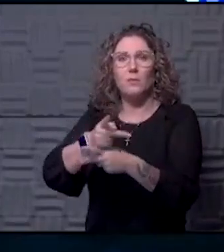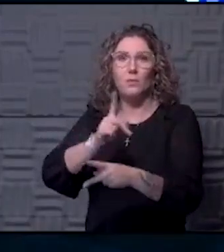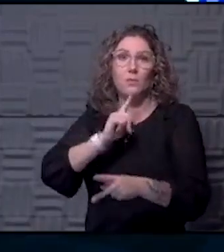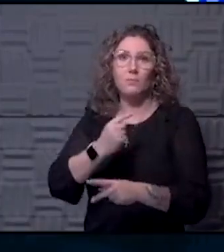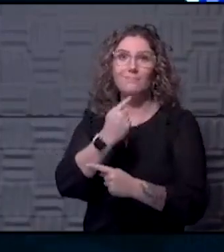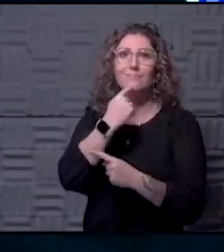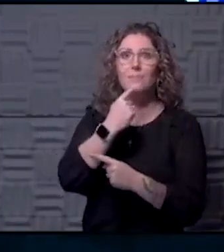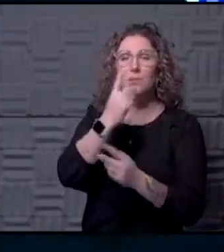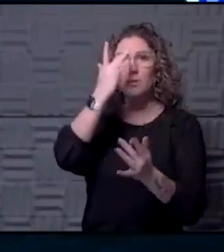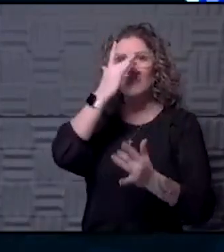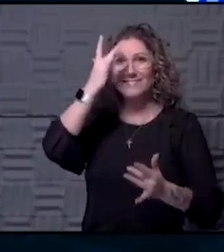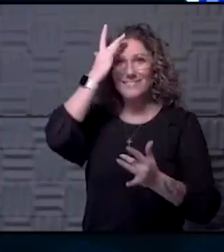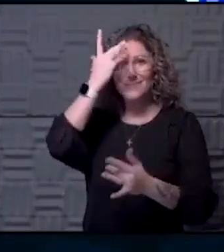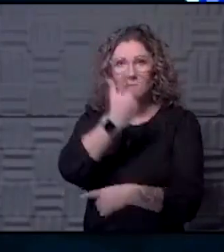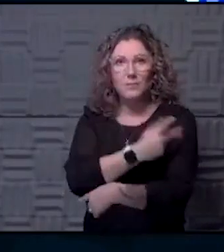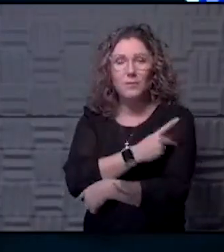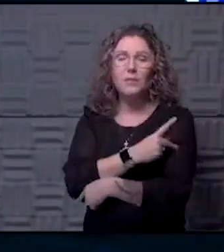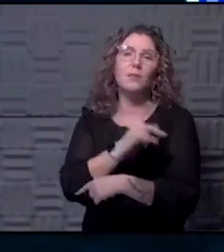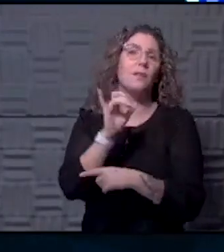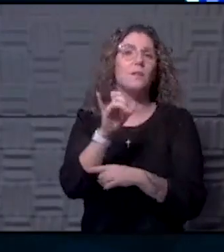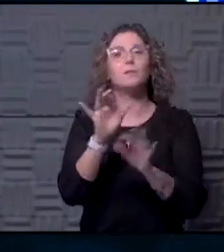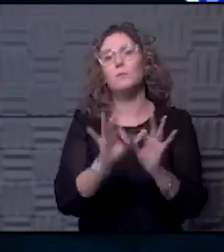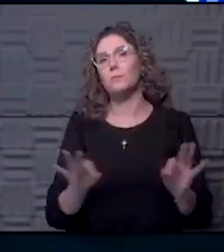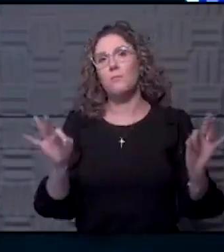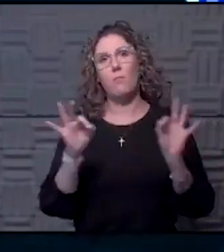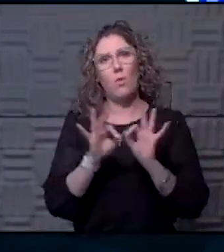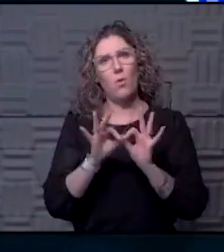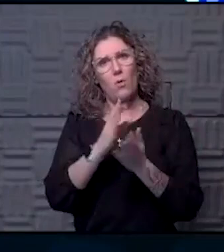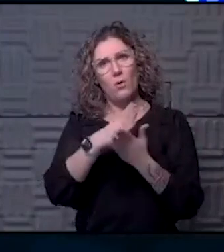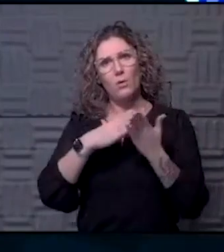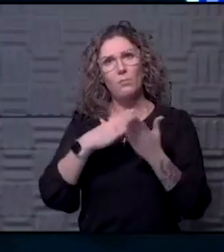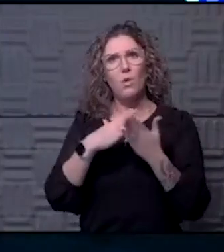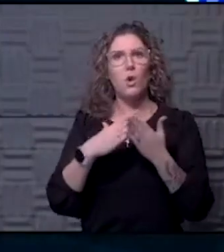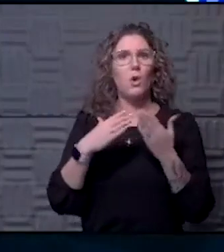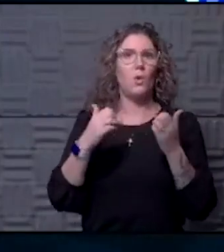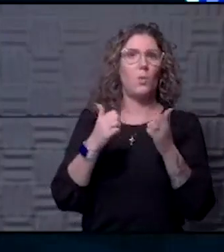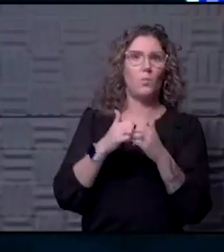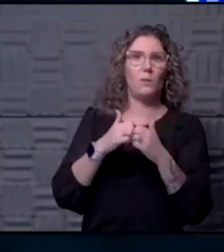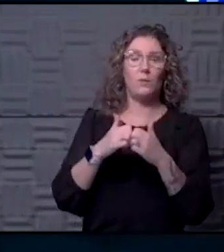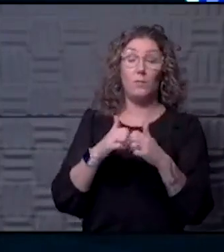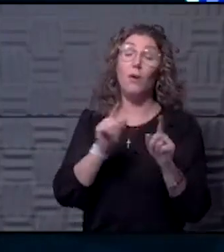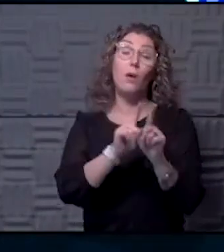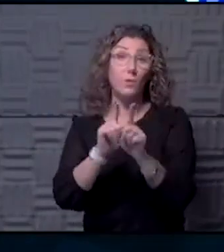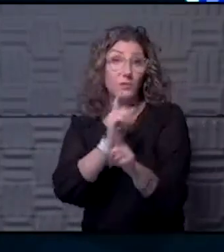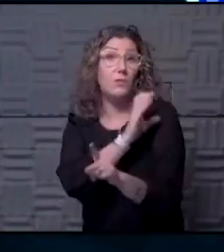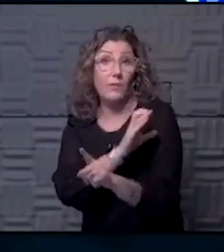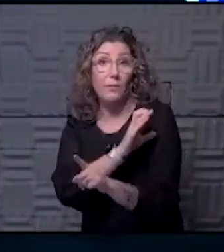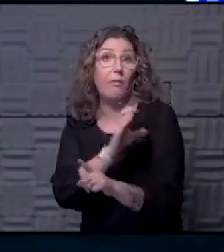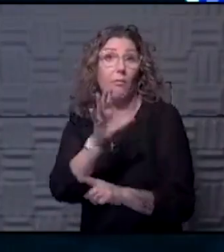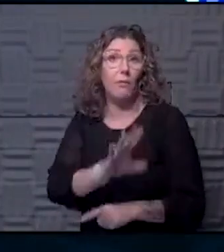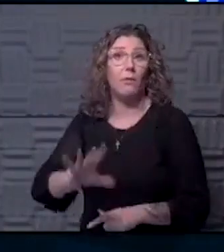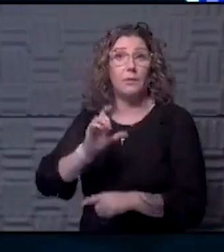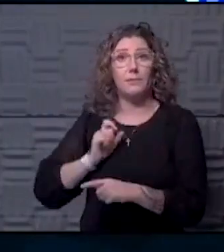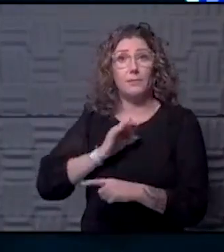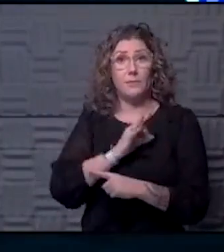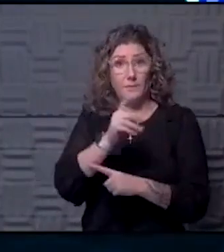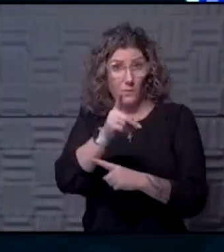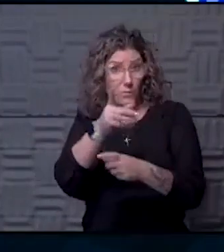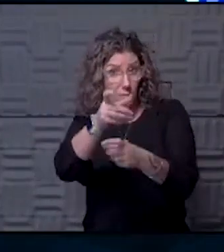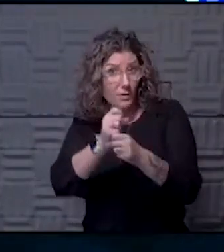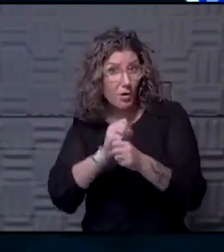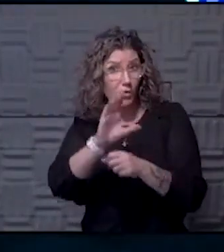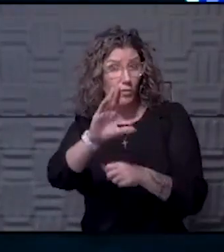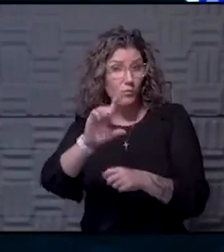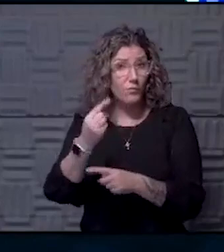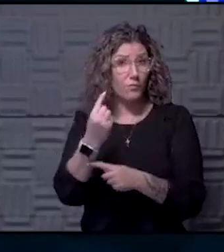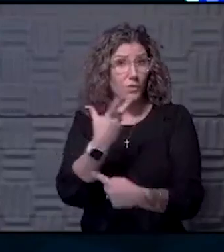patients. But we know that that's an important part of providing care in the ambulatory space as well. So have you received your first